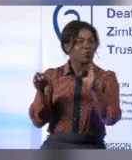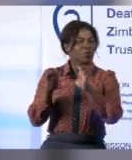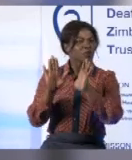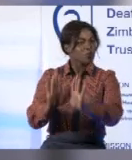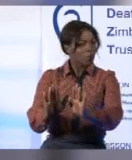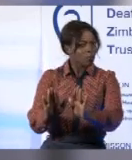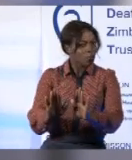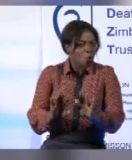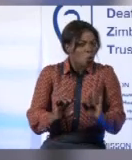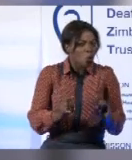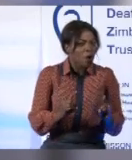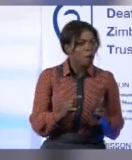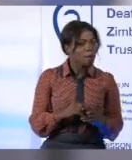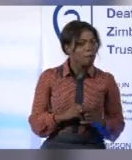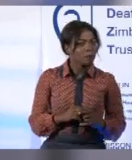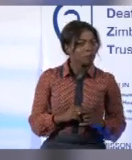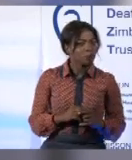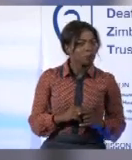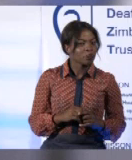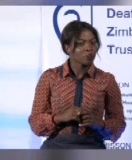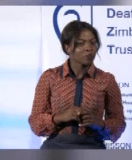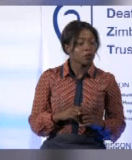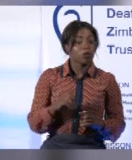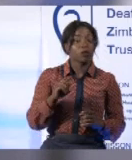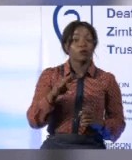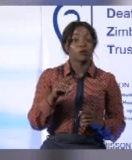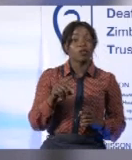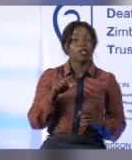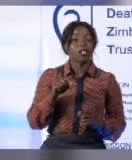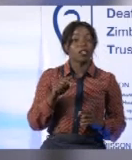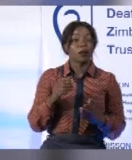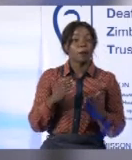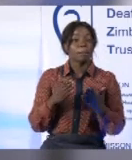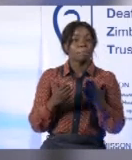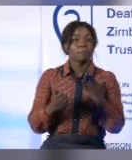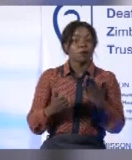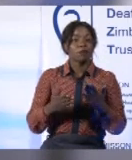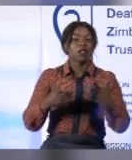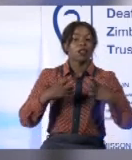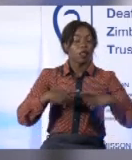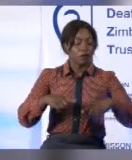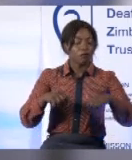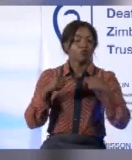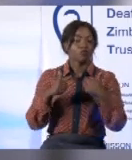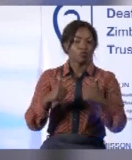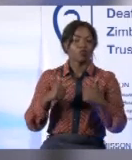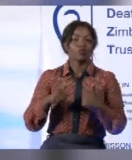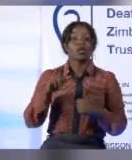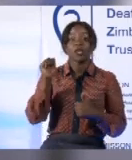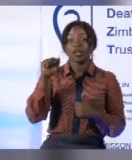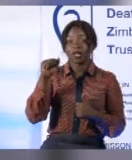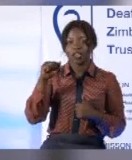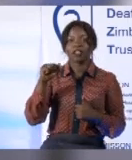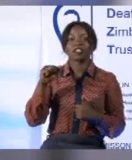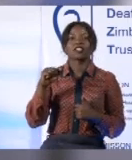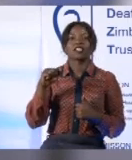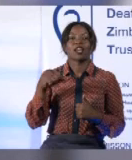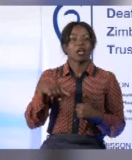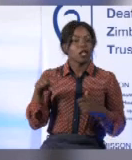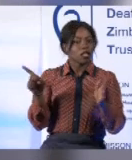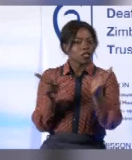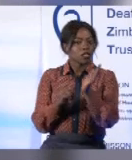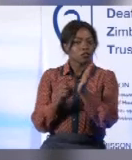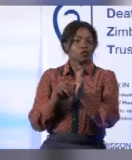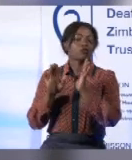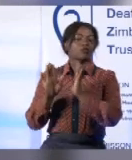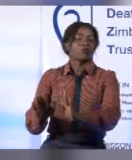as such, but I think I'll quit when my things are in order. I would finish my studies, I would get